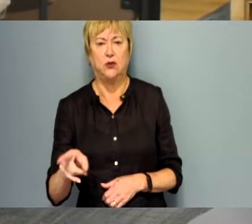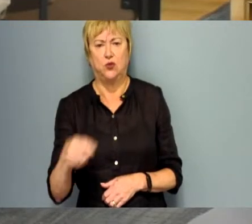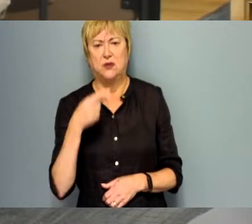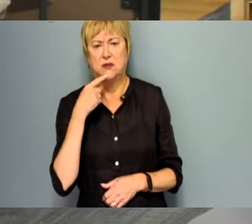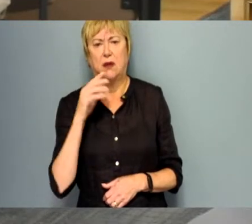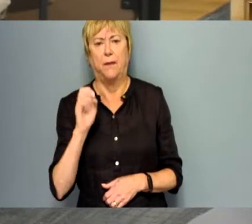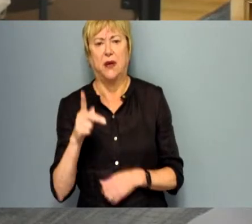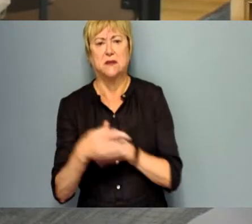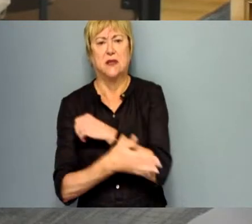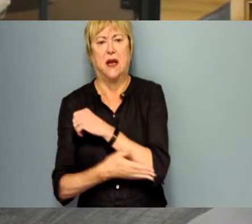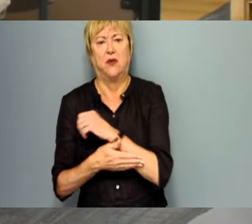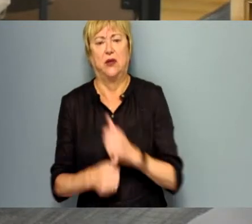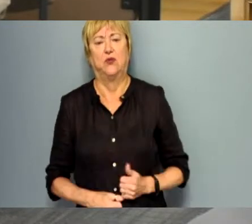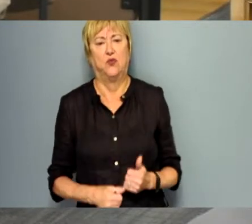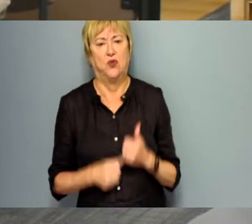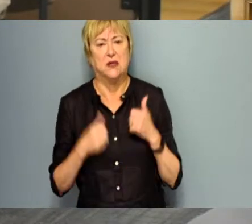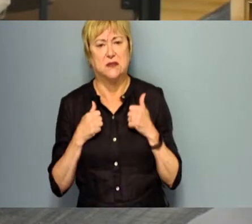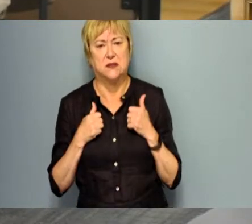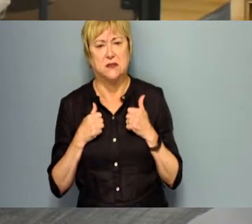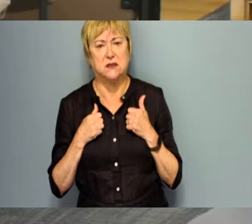County residents, for the most part,